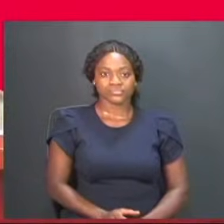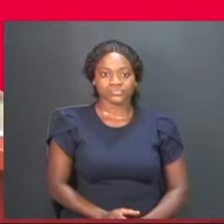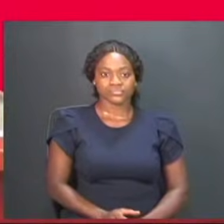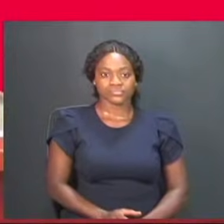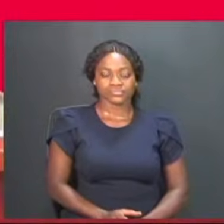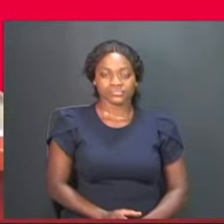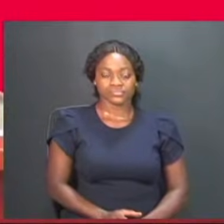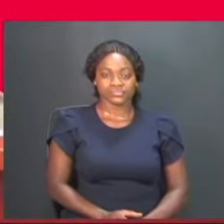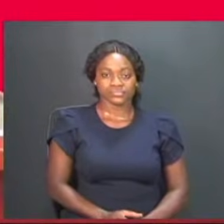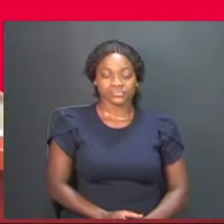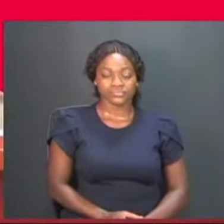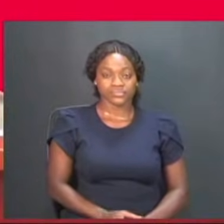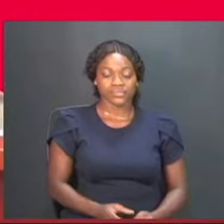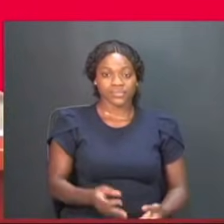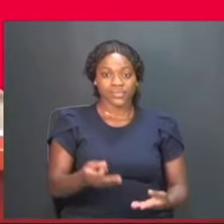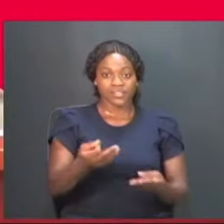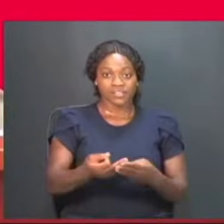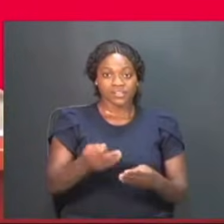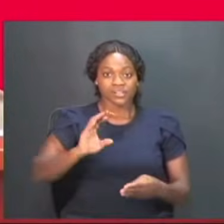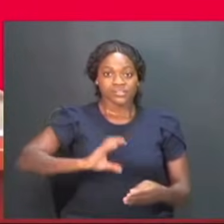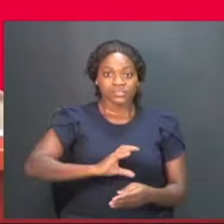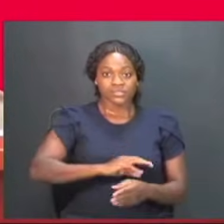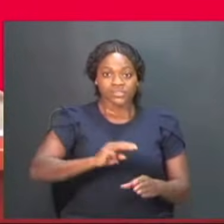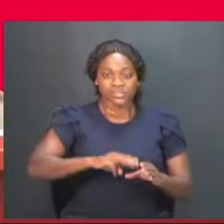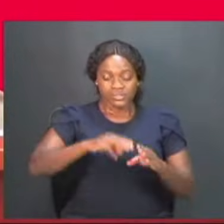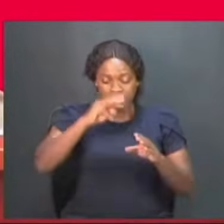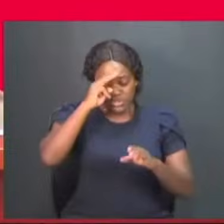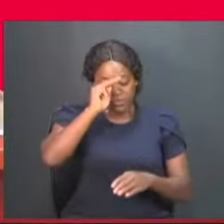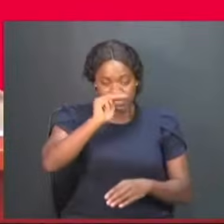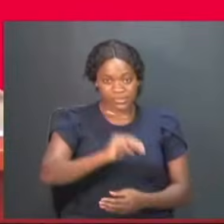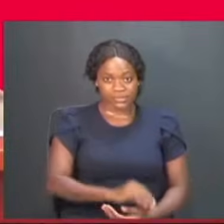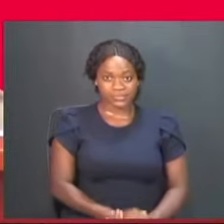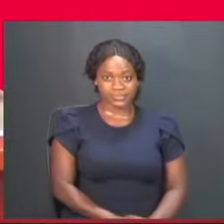Yes, Finance Committee Chairman, you have the floor.